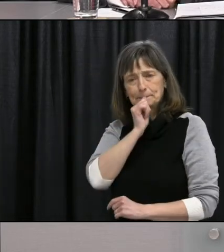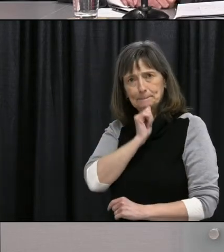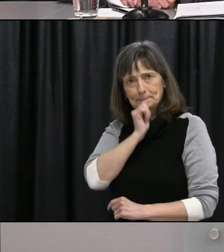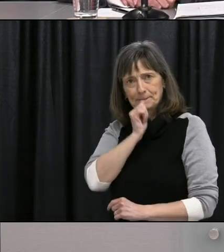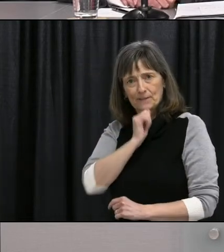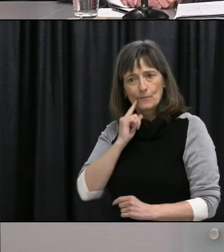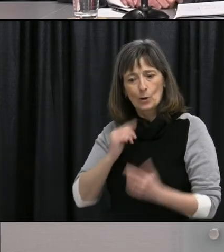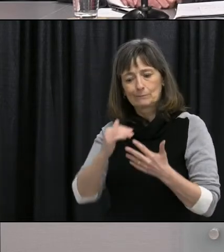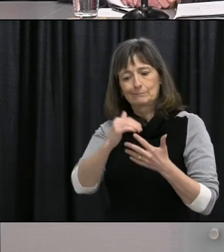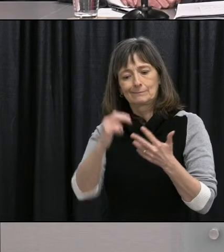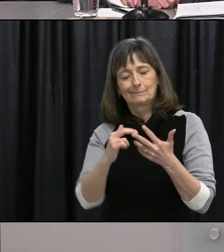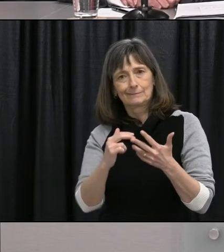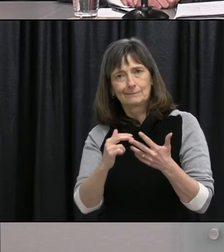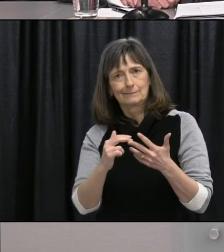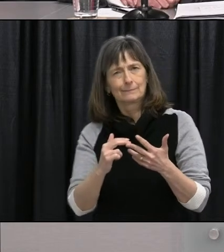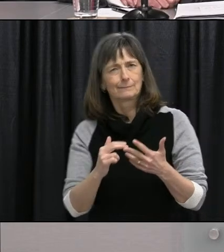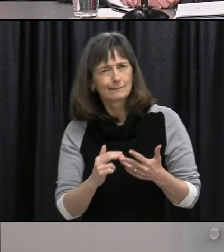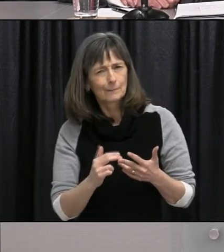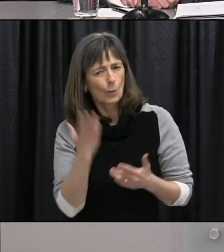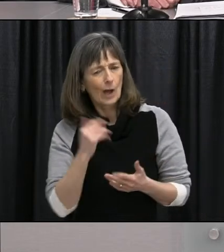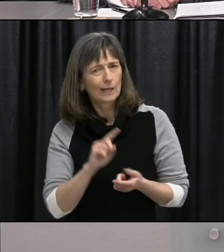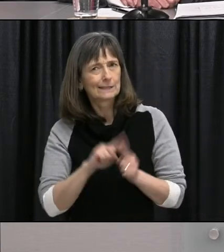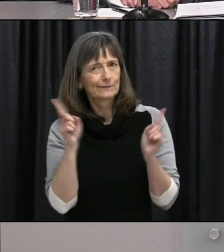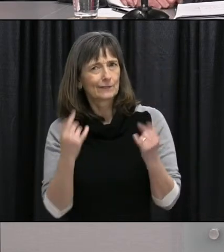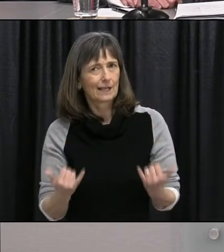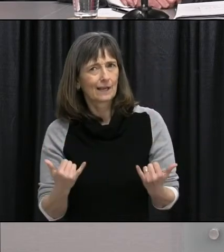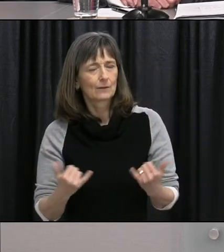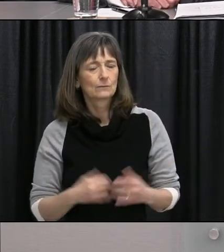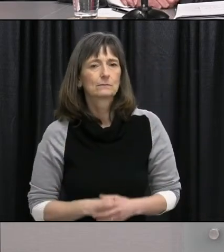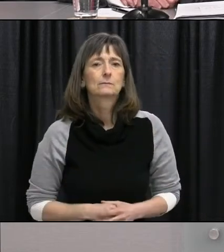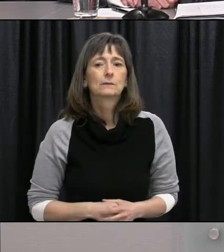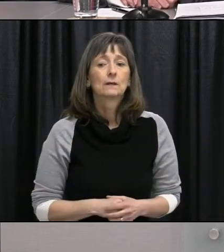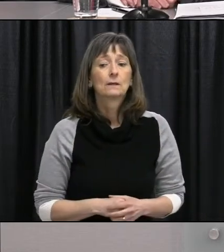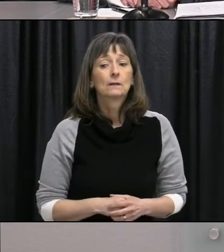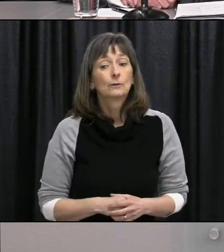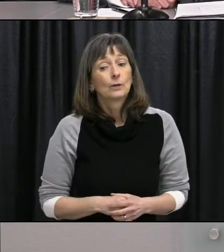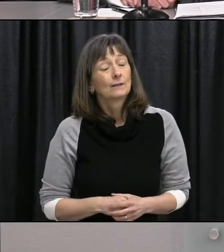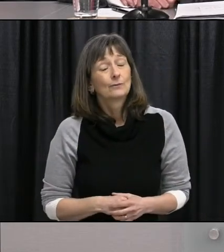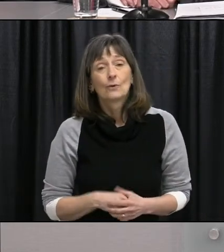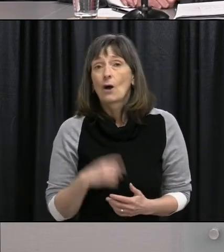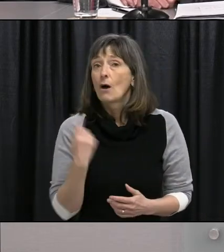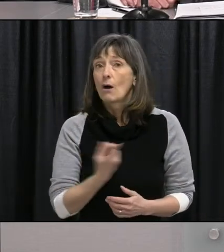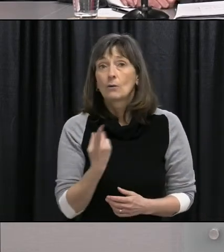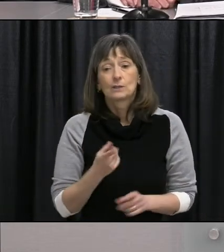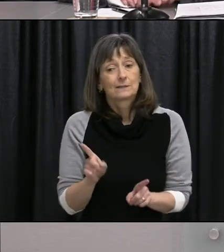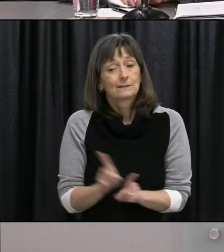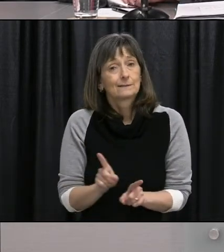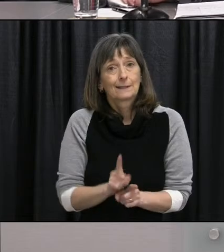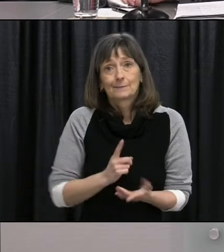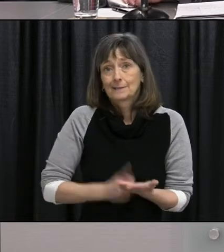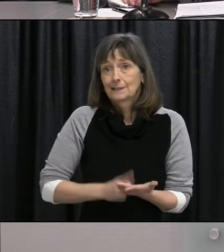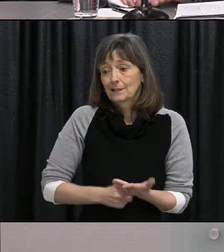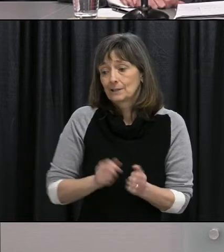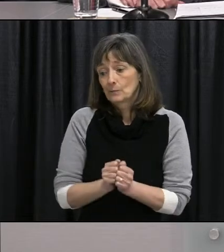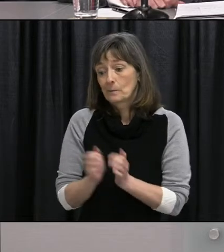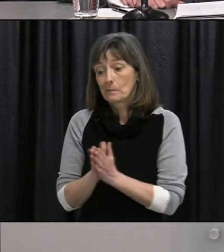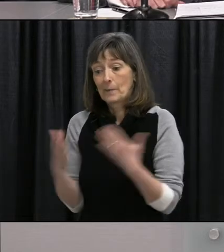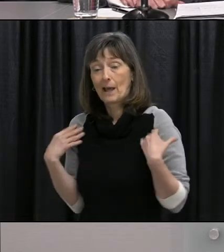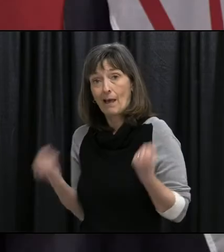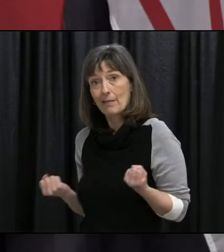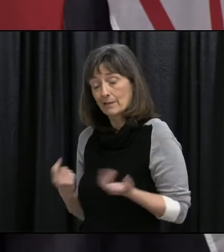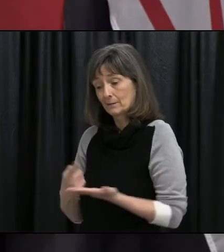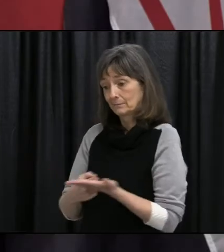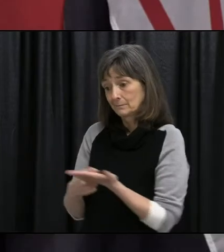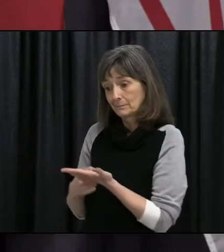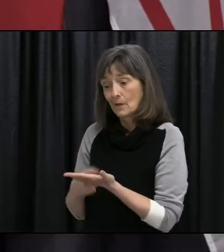changed? I think the conversation has always been around making sure that the public health officials had the appropriate amount of time that was required to